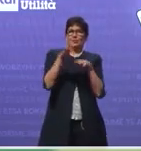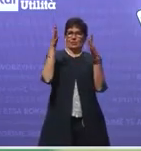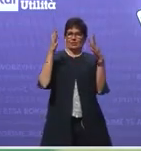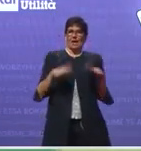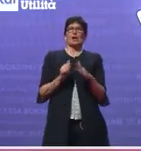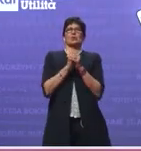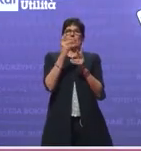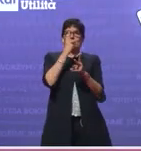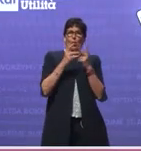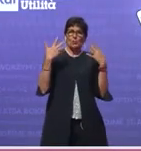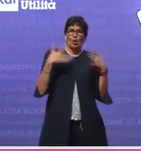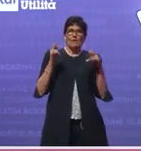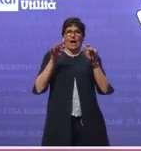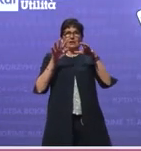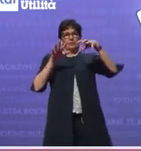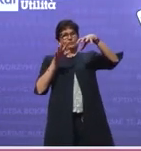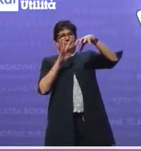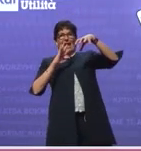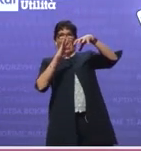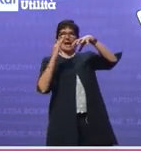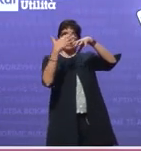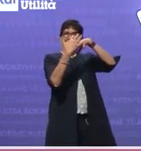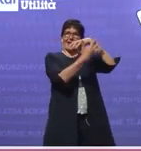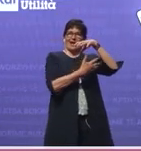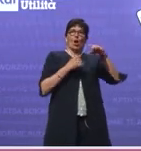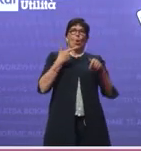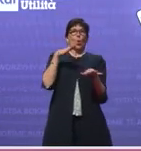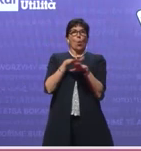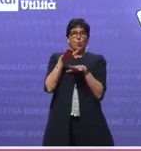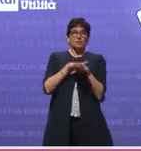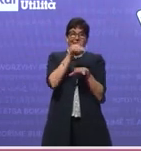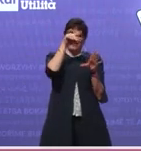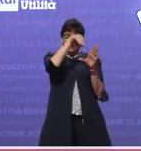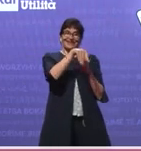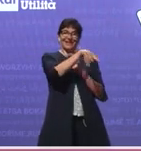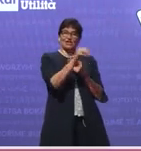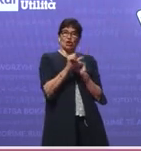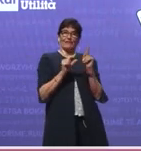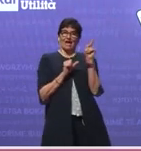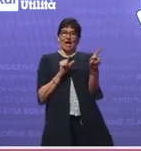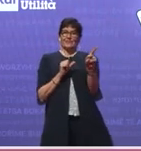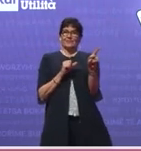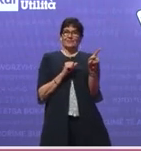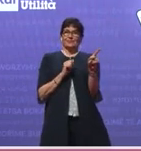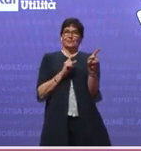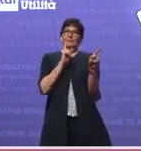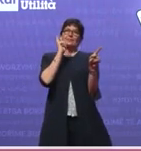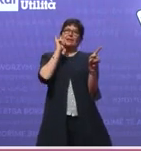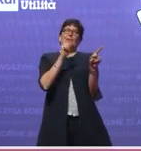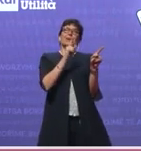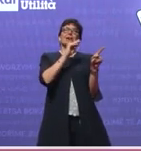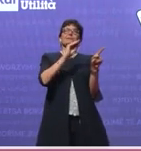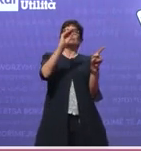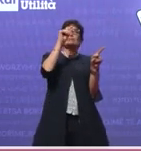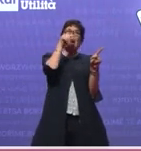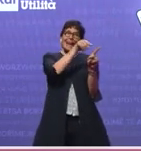with Sophia, with this platform that can learn by doing, learn experientially. It is possible